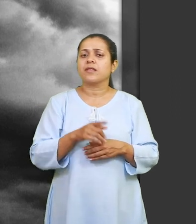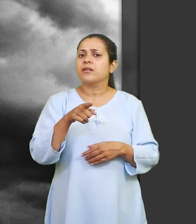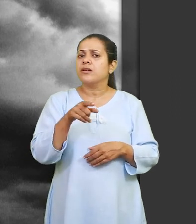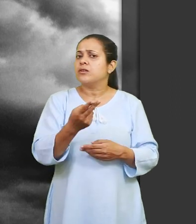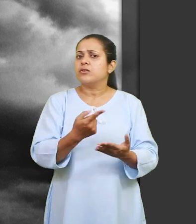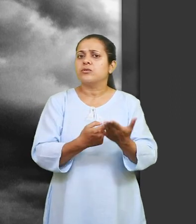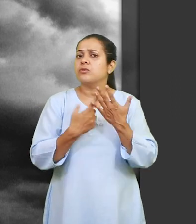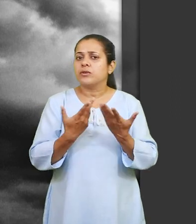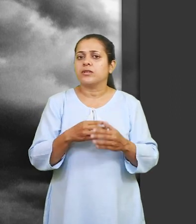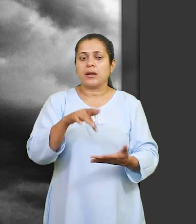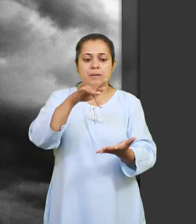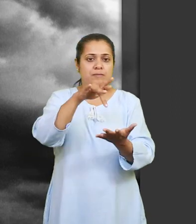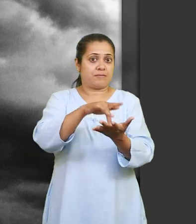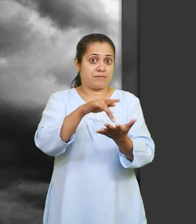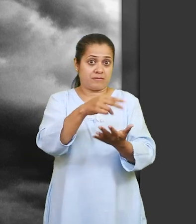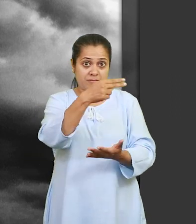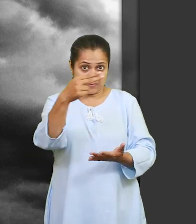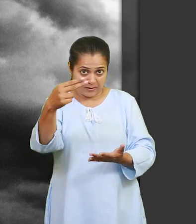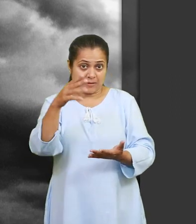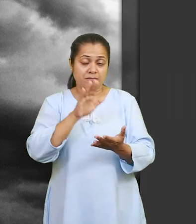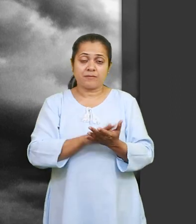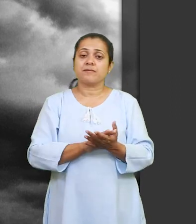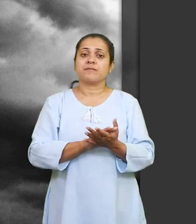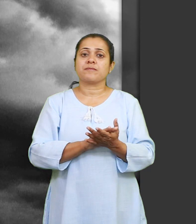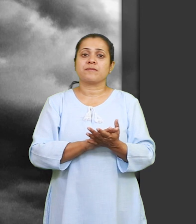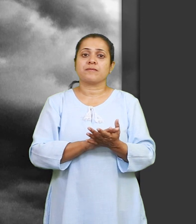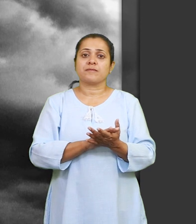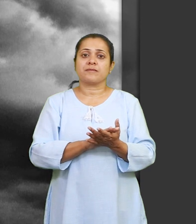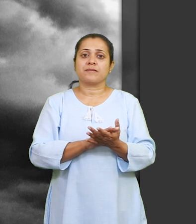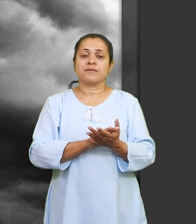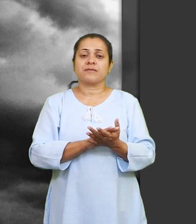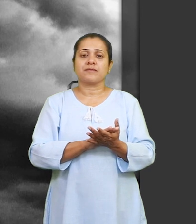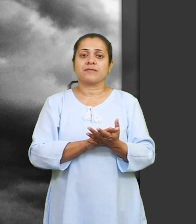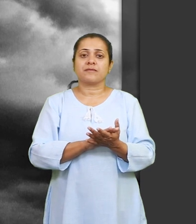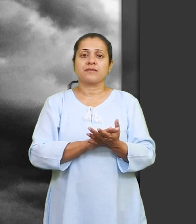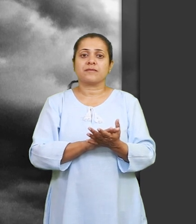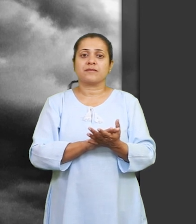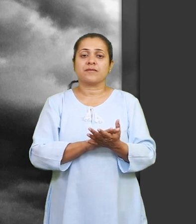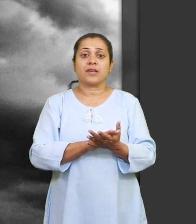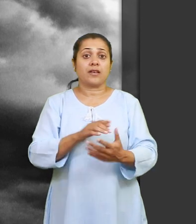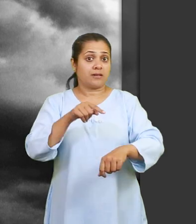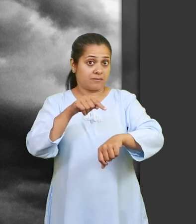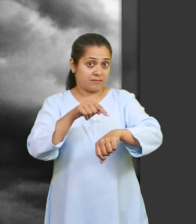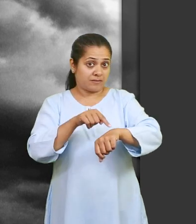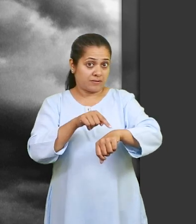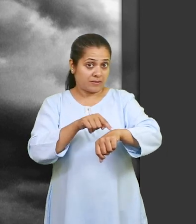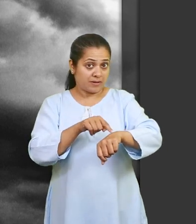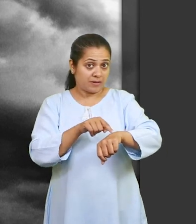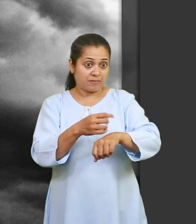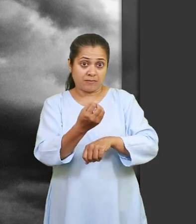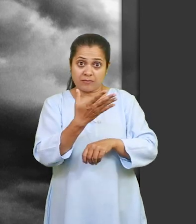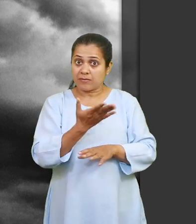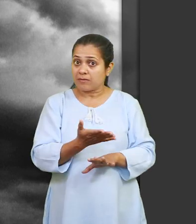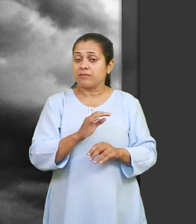have the place where we are discussing about that weather, the time that you're looking at